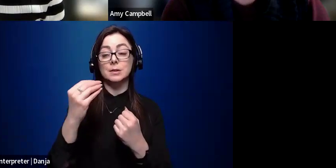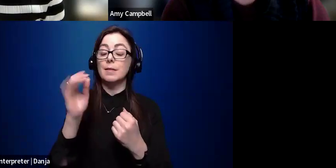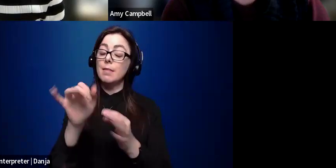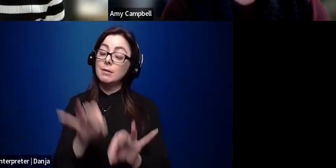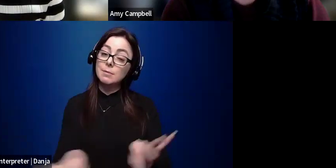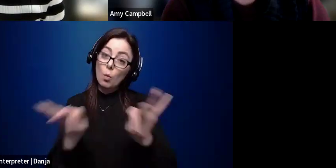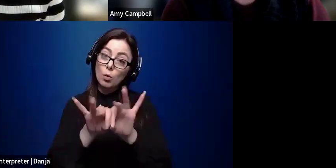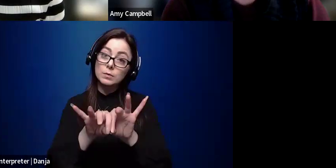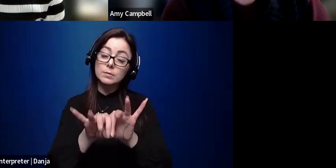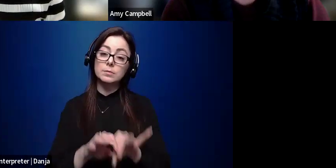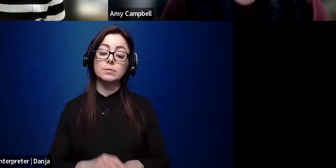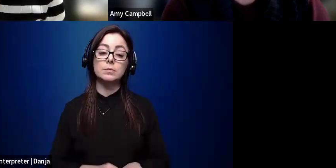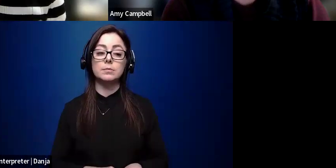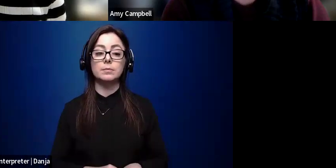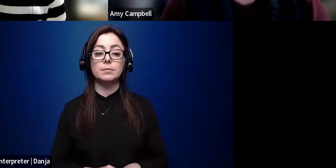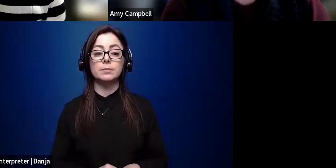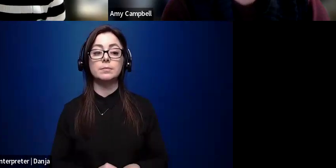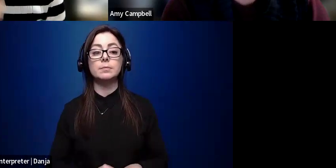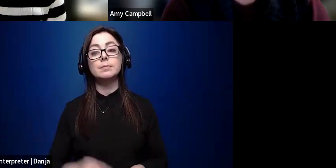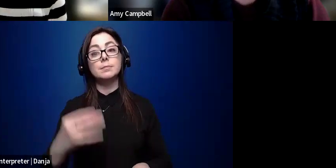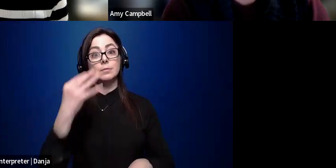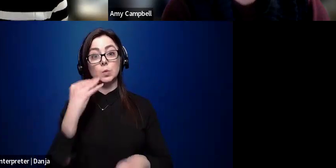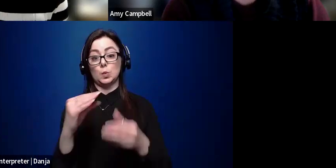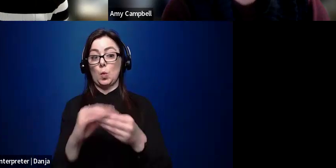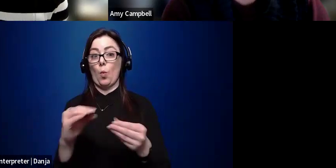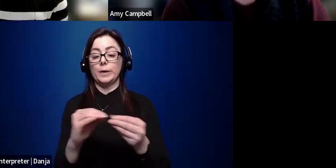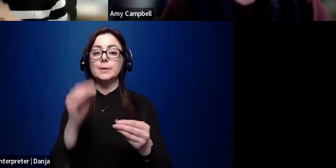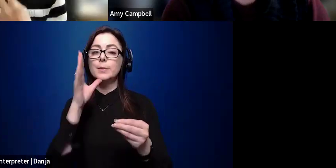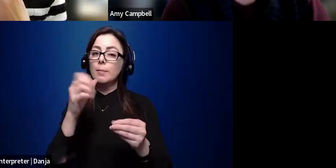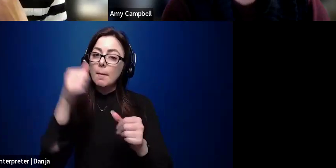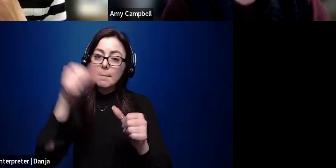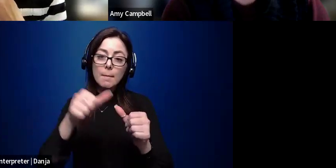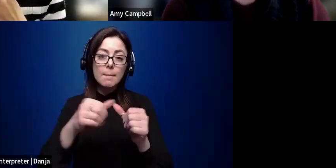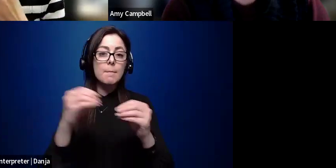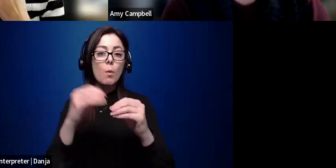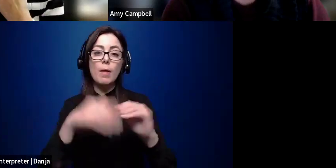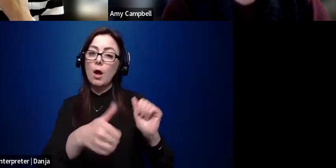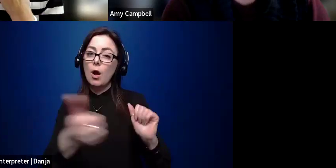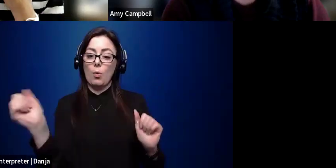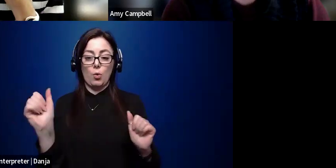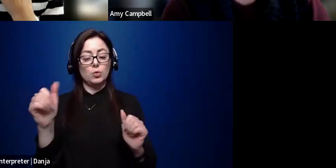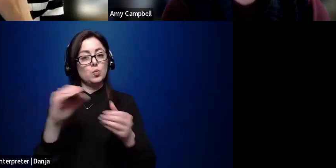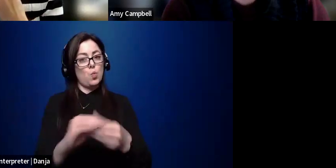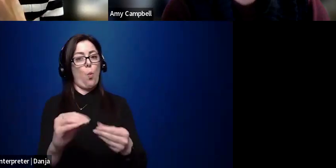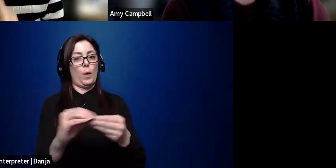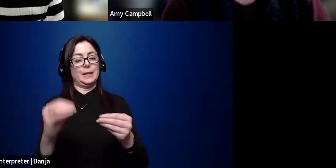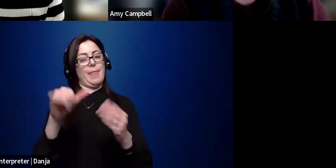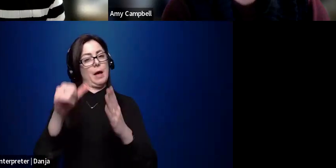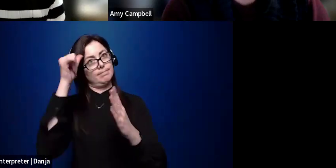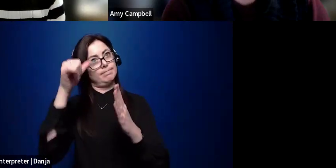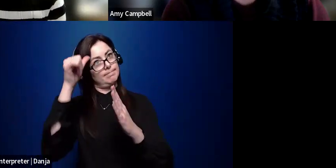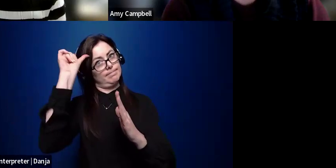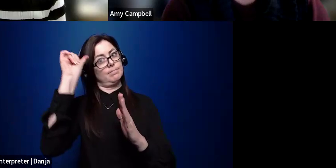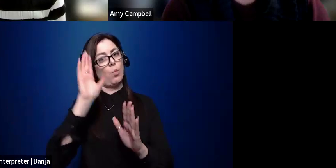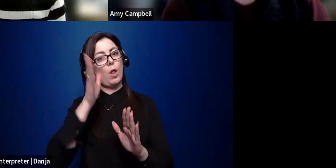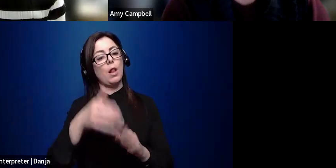And stories are going to be remembered more than anything else that we have to say today. So